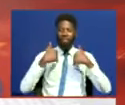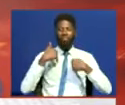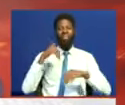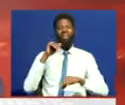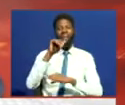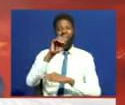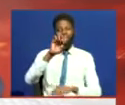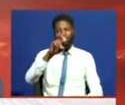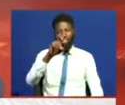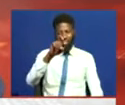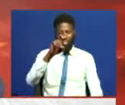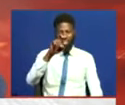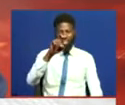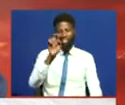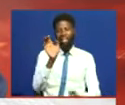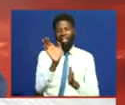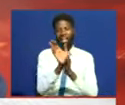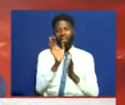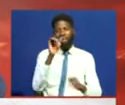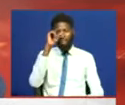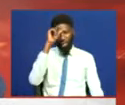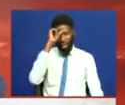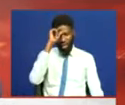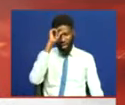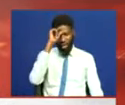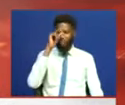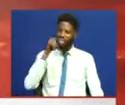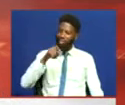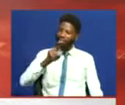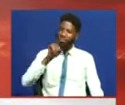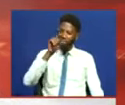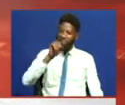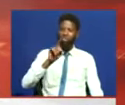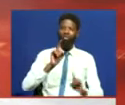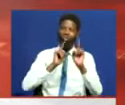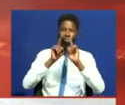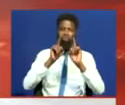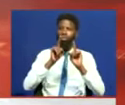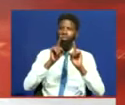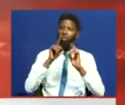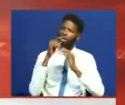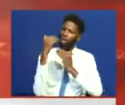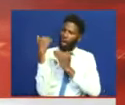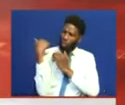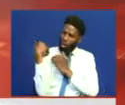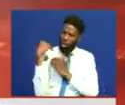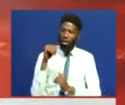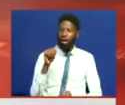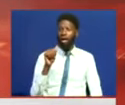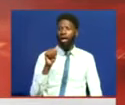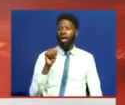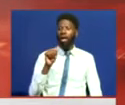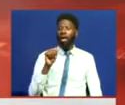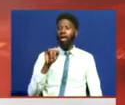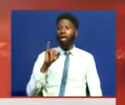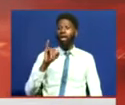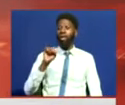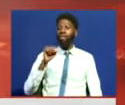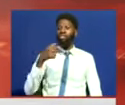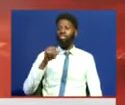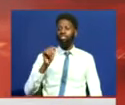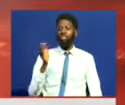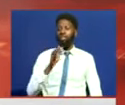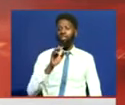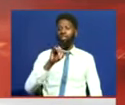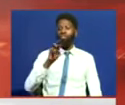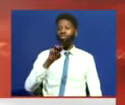out and not just leave it to Asia okay. Yuma. Okay. To all of us, let us fight gender-based violence okay. in our own